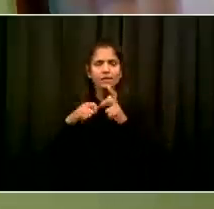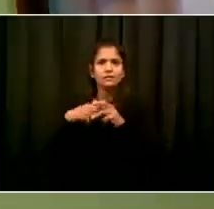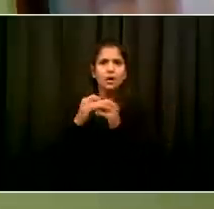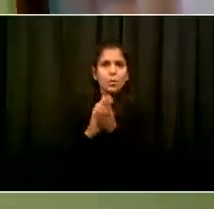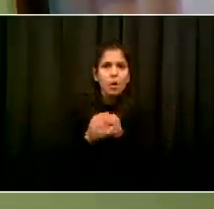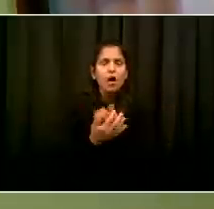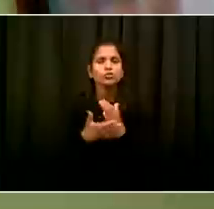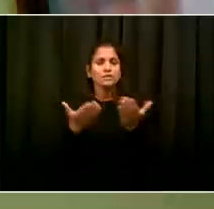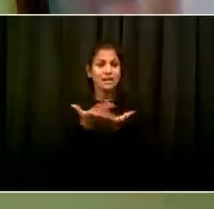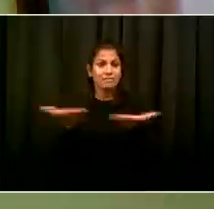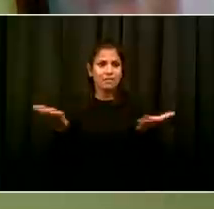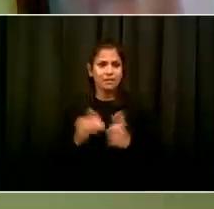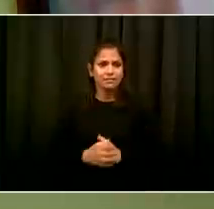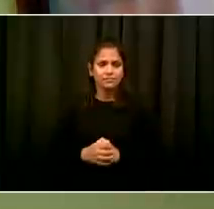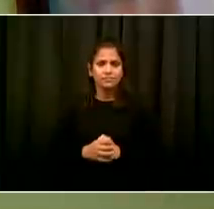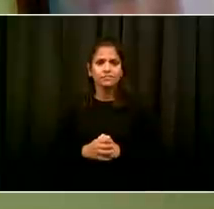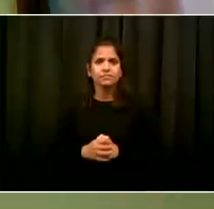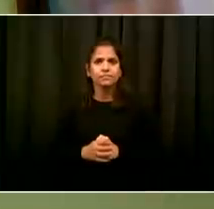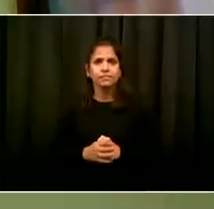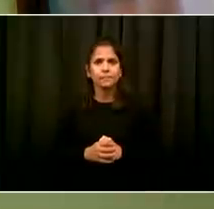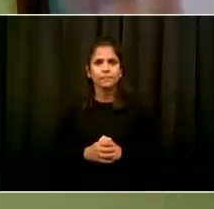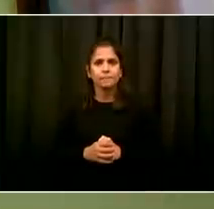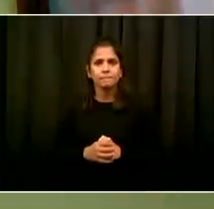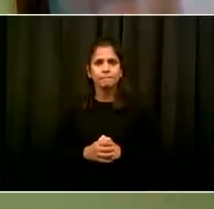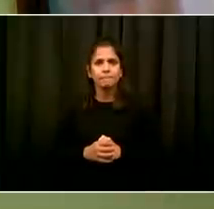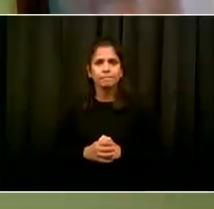of those lines of defense. Dr. Choksi.